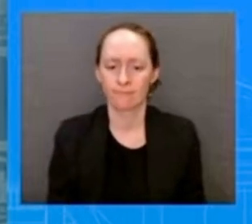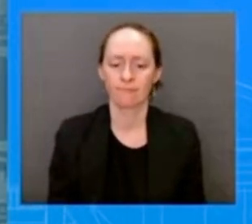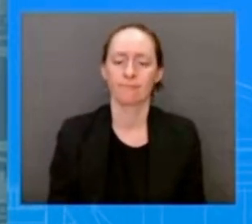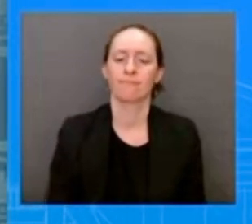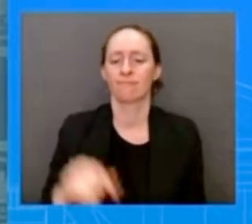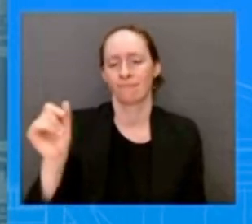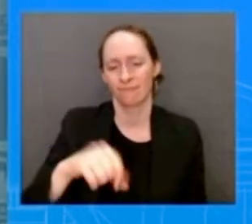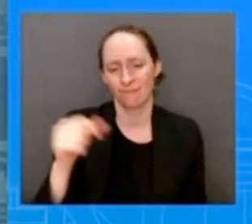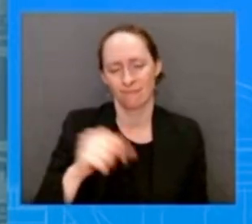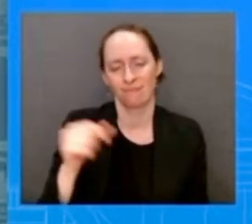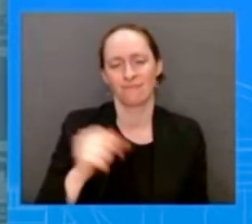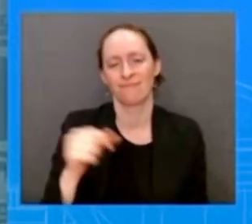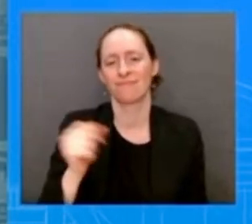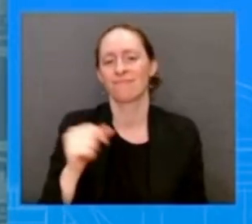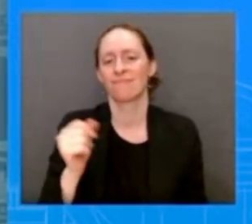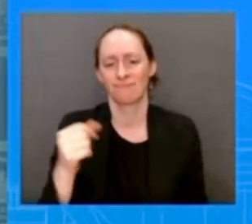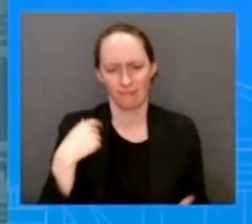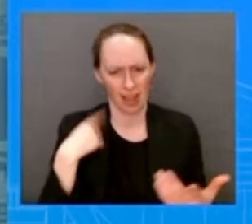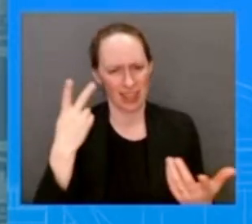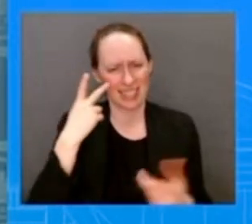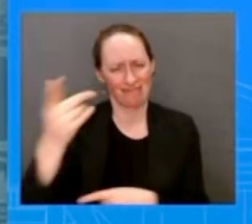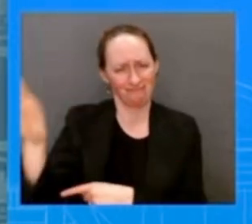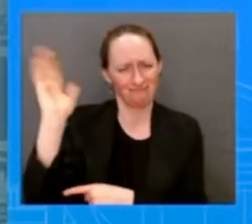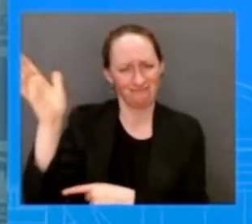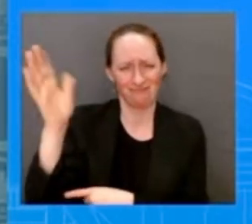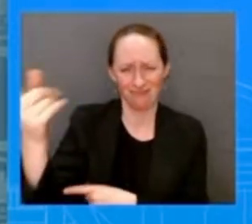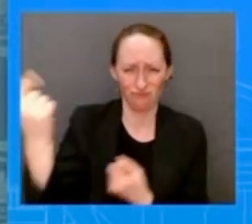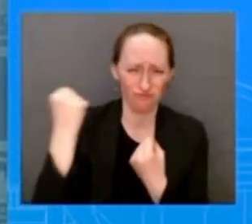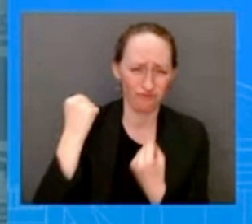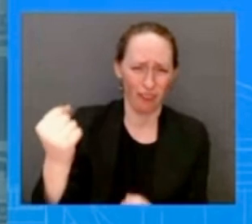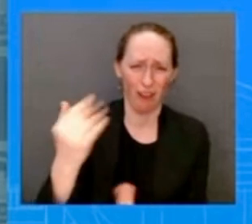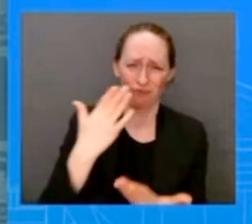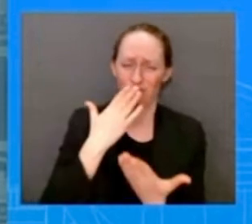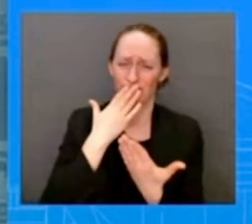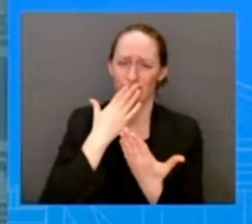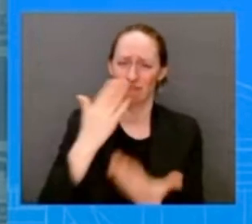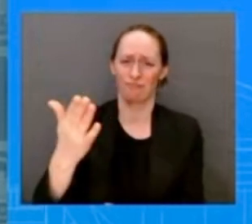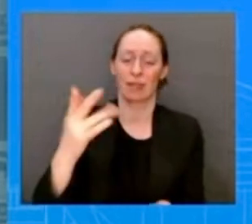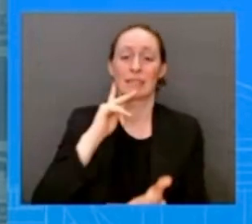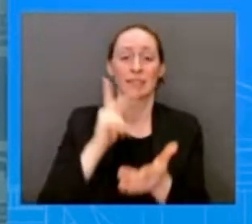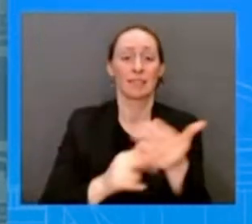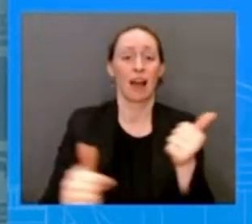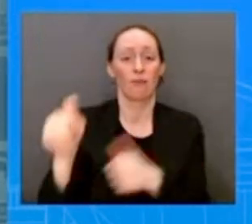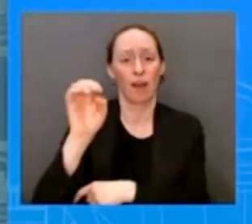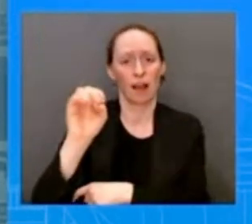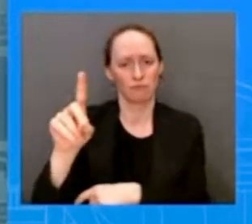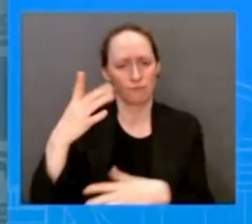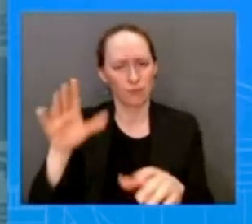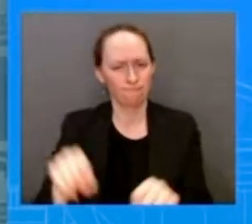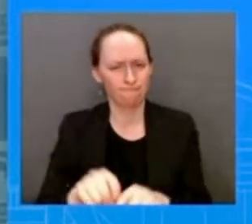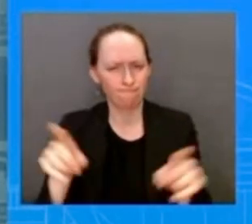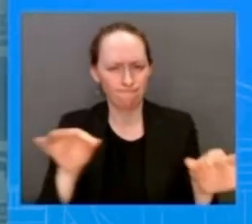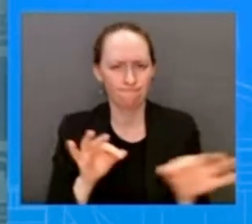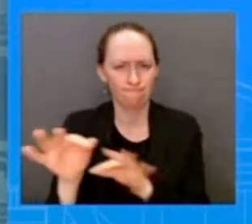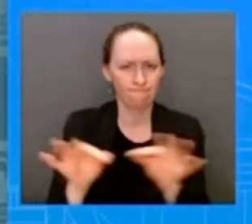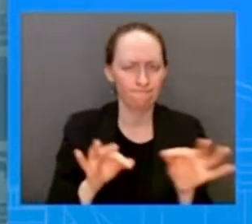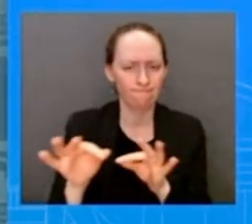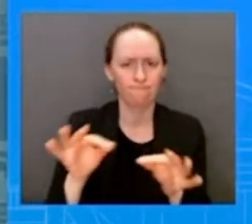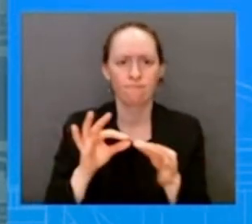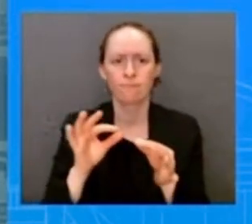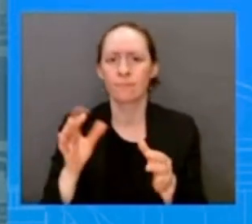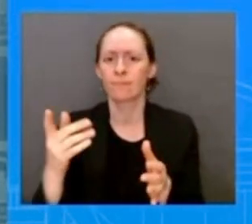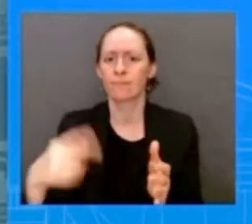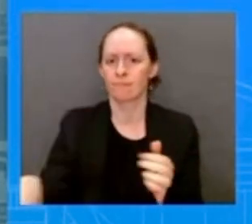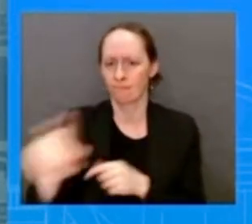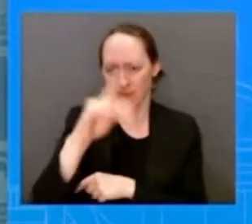backs, and the President will continue to do so. We are, again, confident in our legal authority, as the President said yesterday, as I said yesterday as